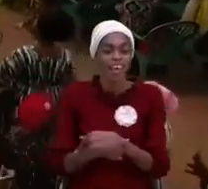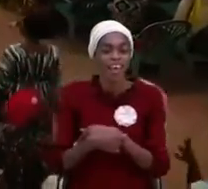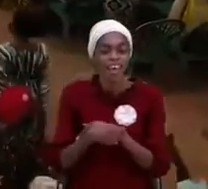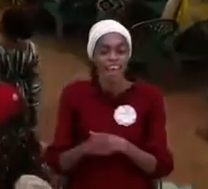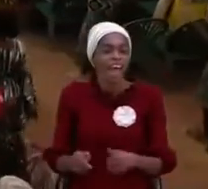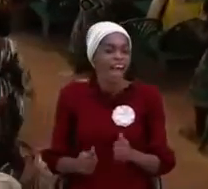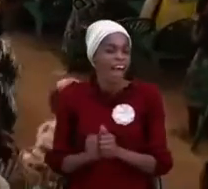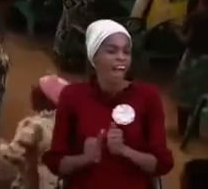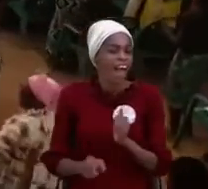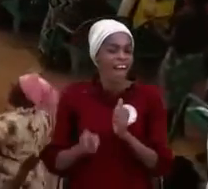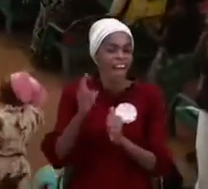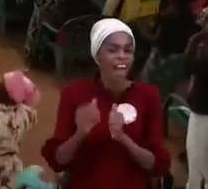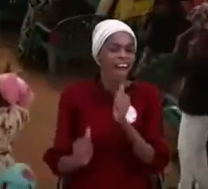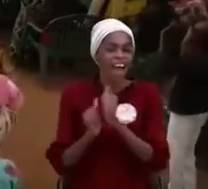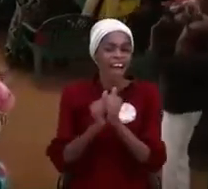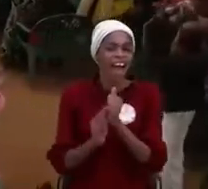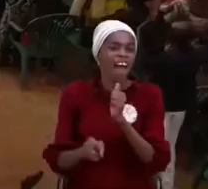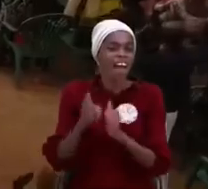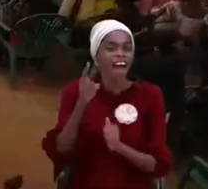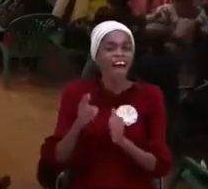higher,